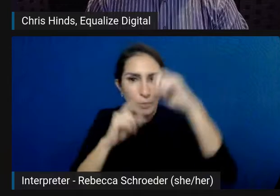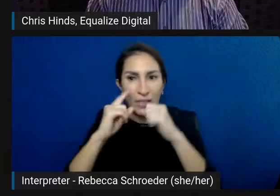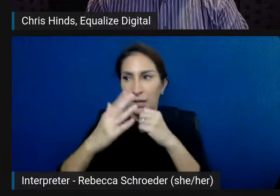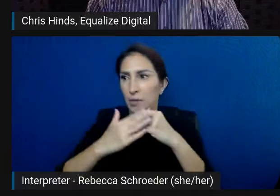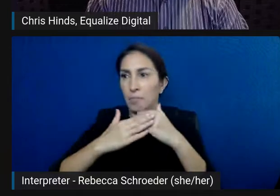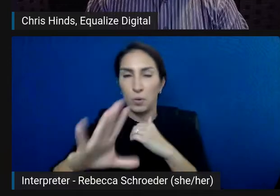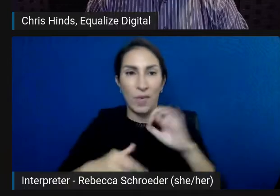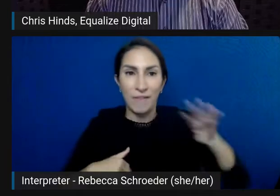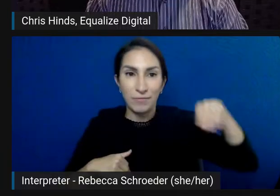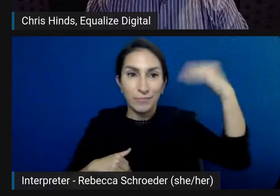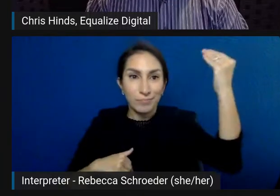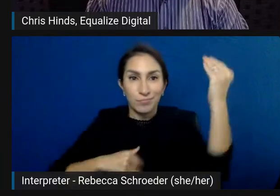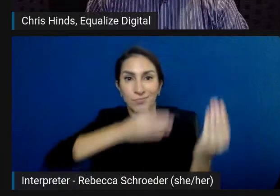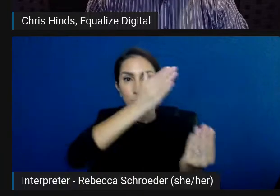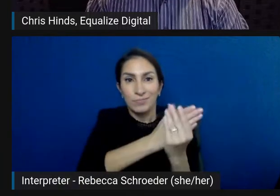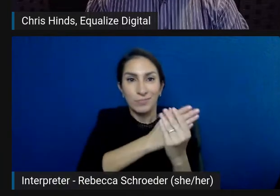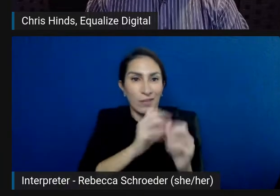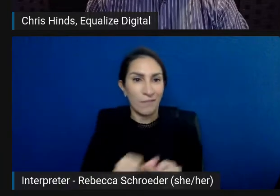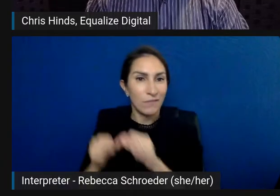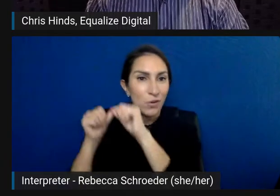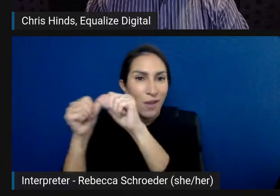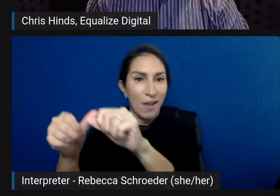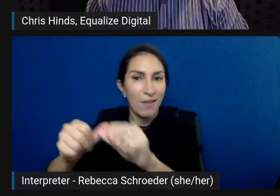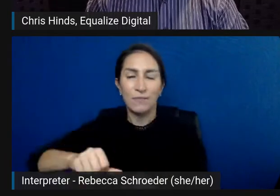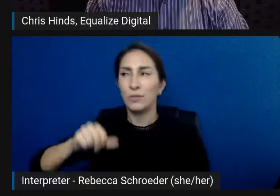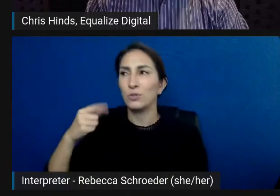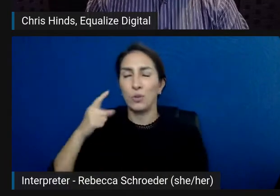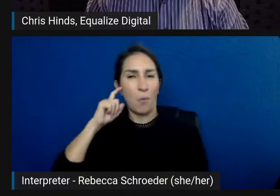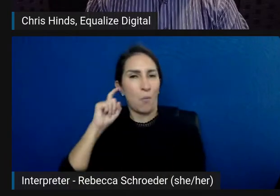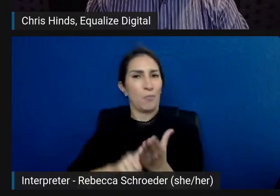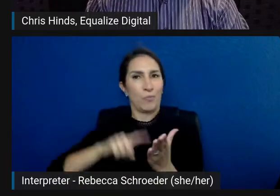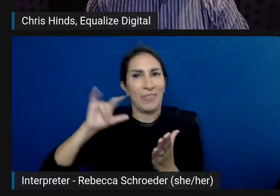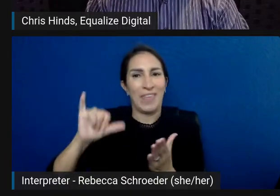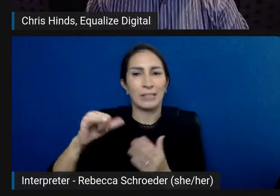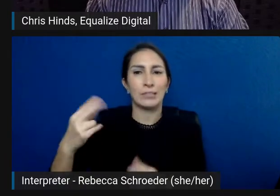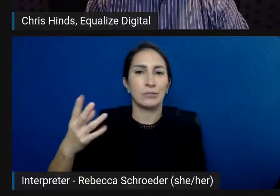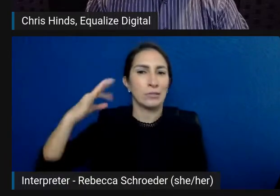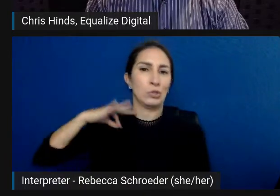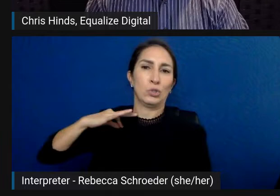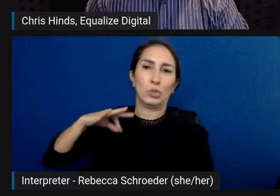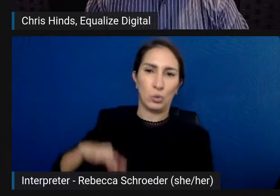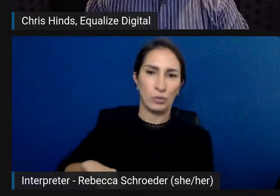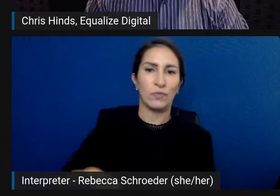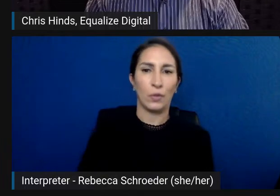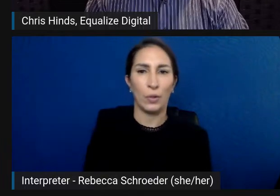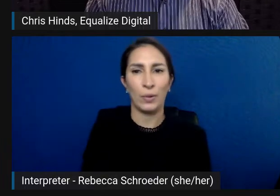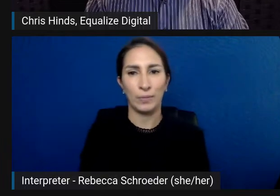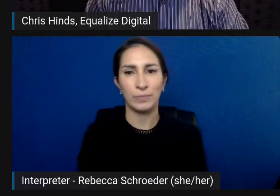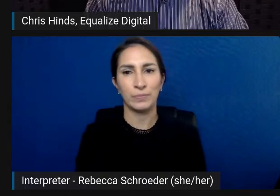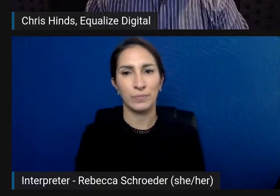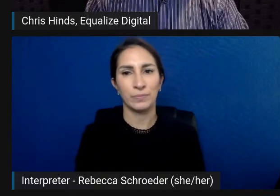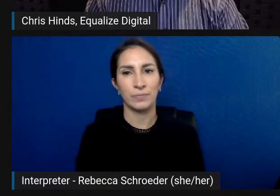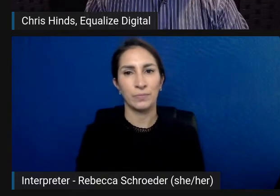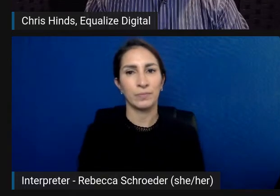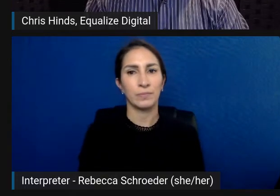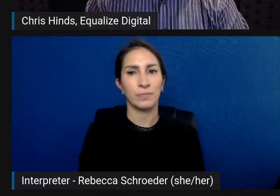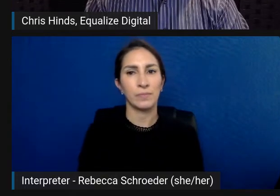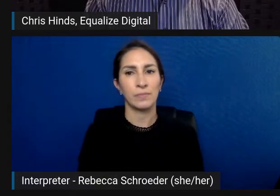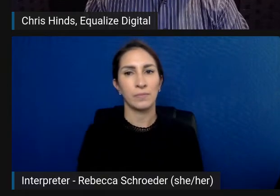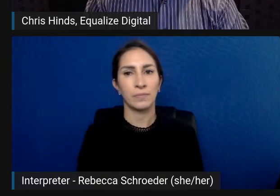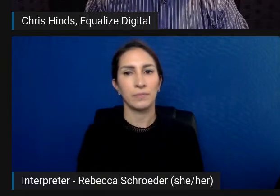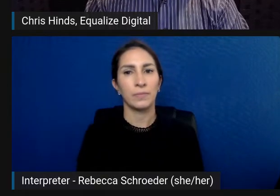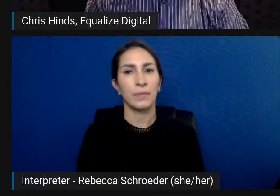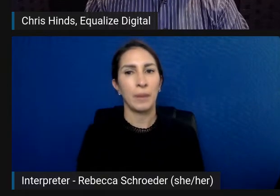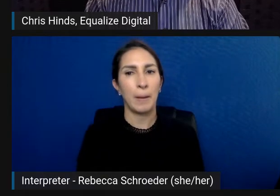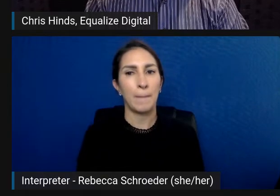So I found that that's been a really useful kind of offshoot. Yeah, for sure. Me too. Yeah. And I've also had people tell